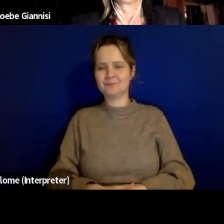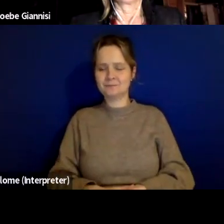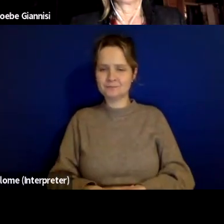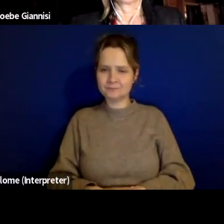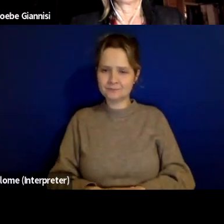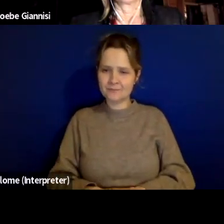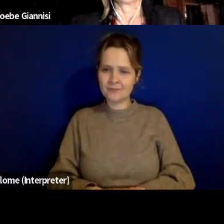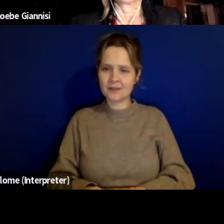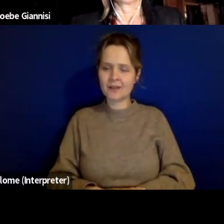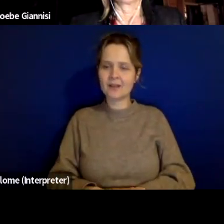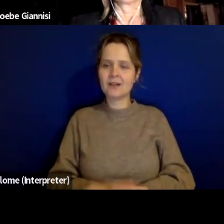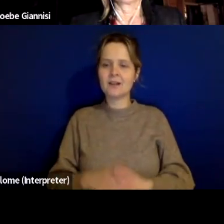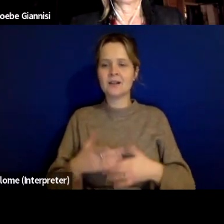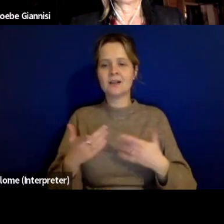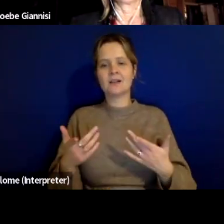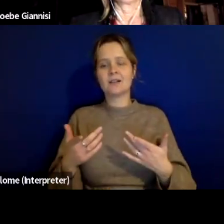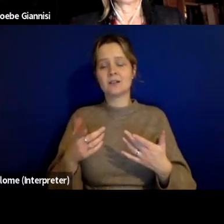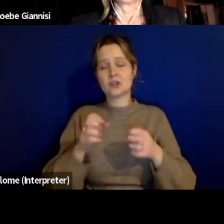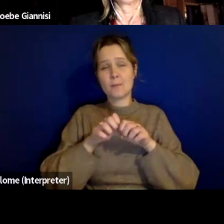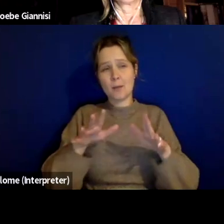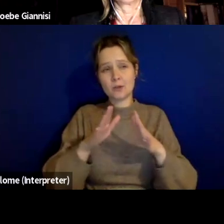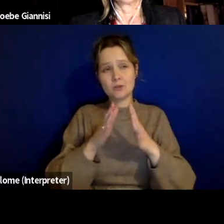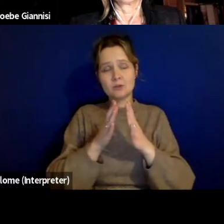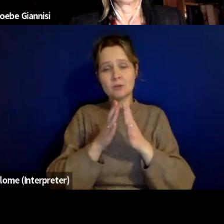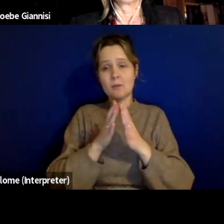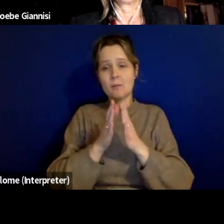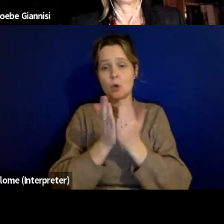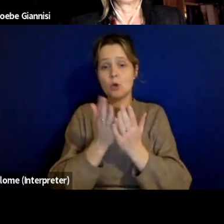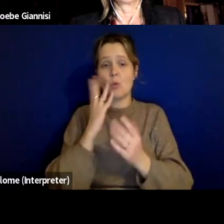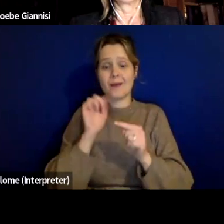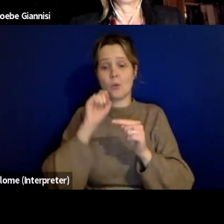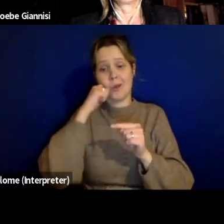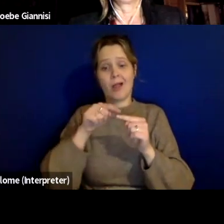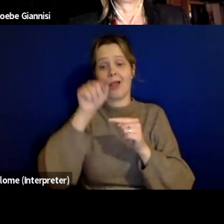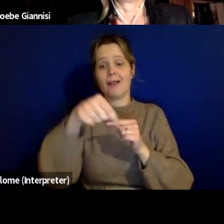from Omni Dawn Publishing in spring 2026.